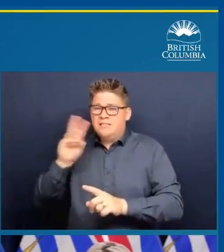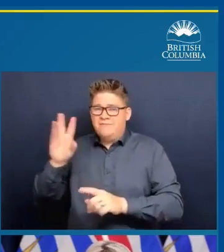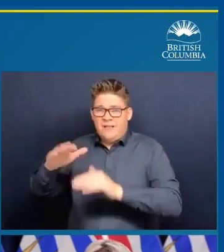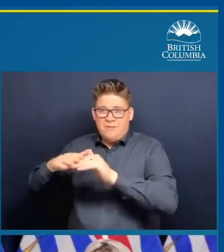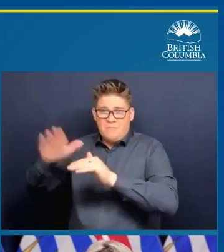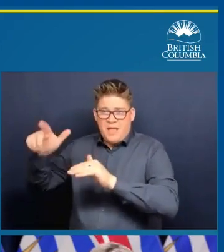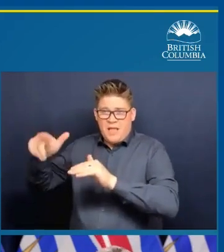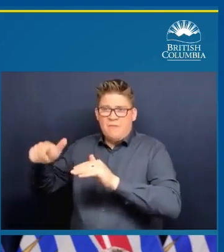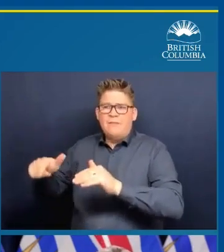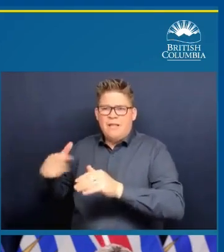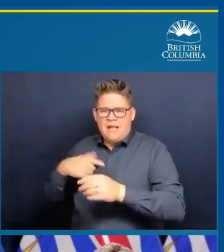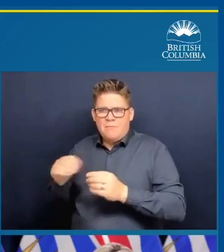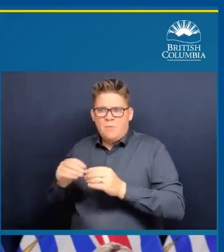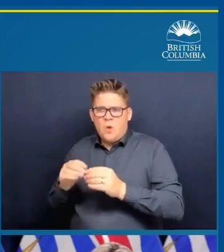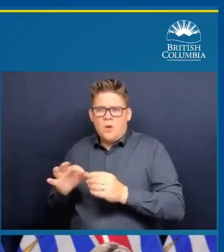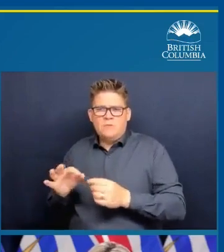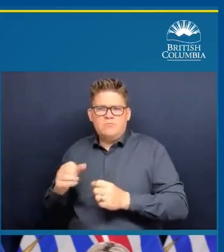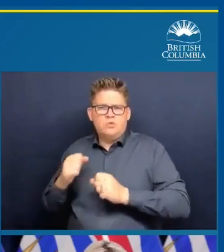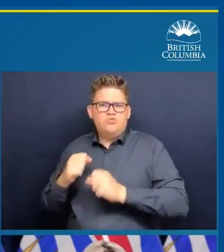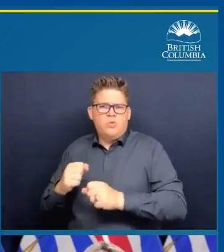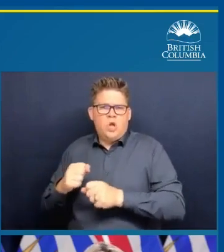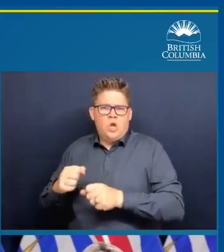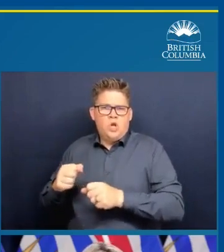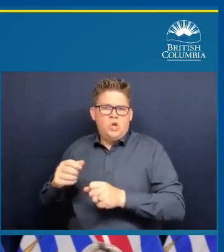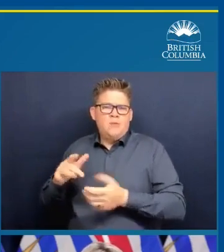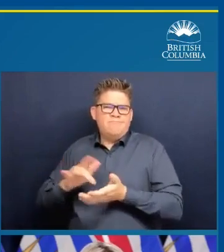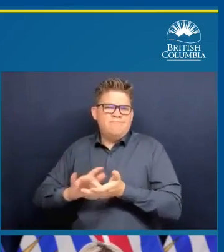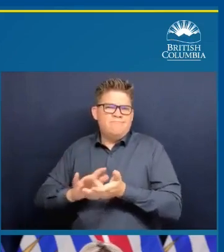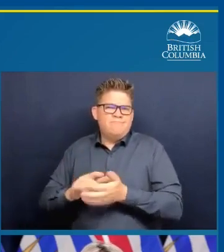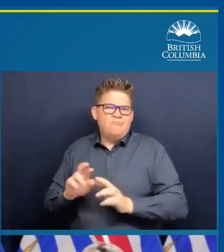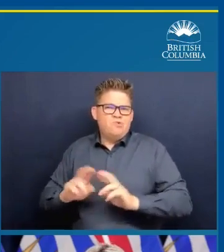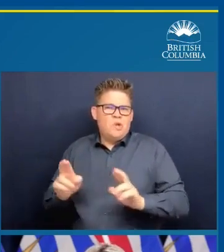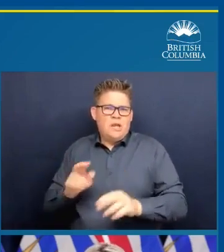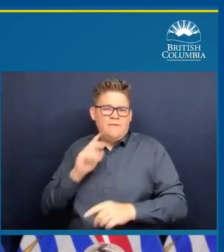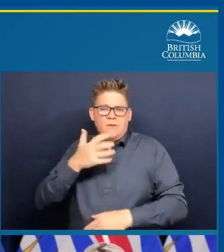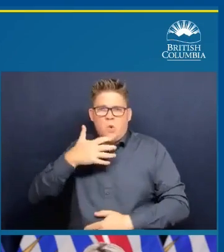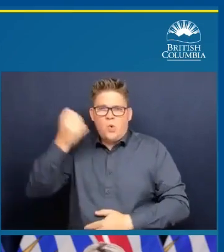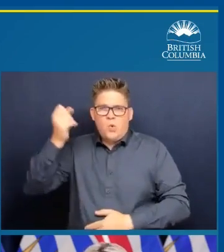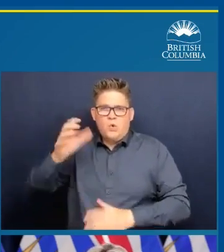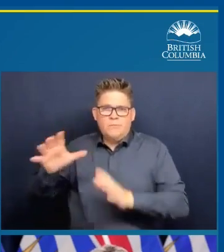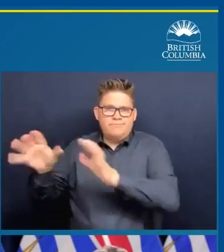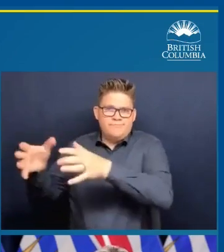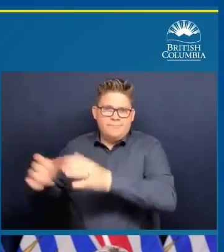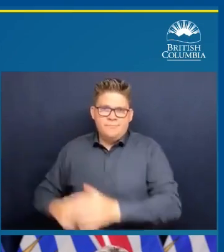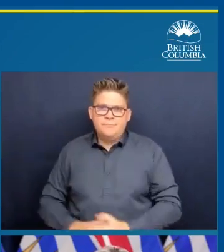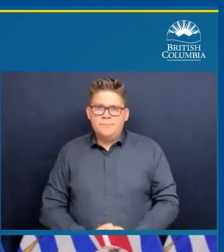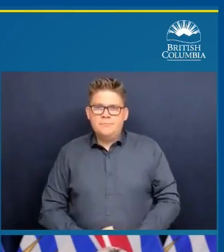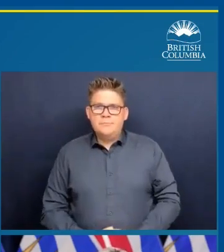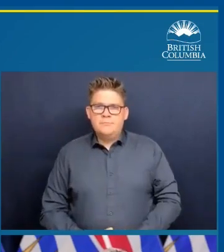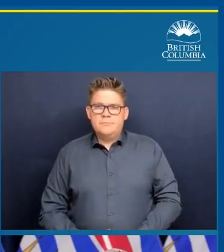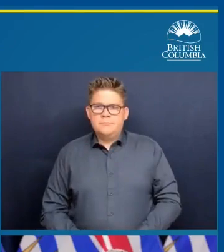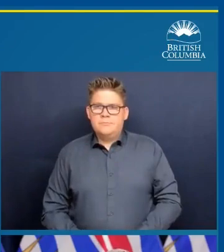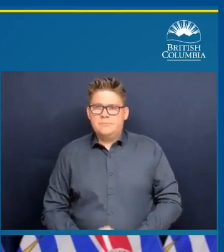everyone to register and book your appointment for your flu shot and your fall booster now.